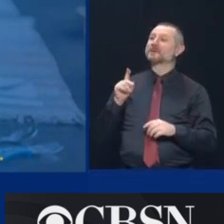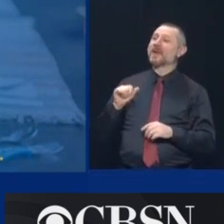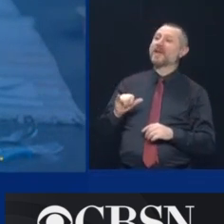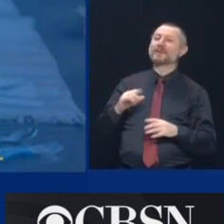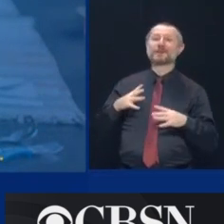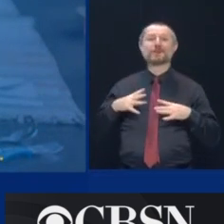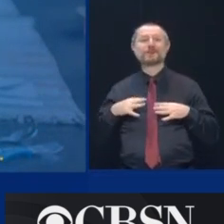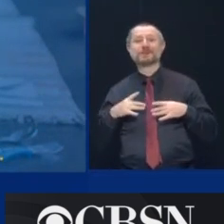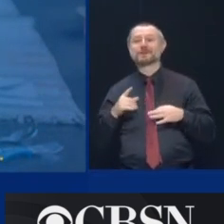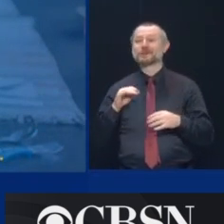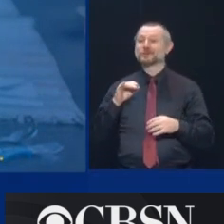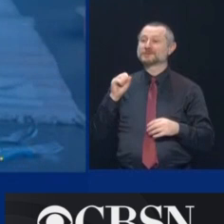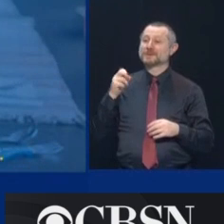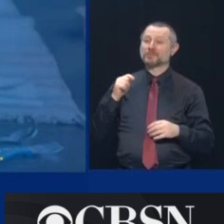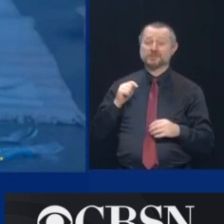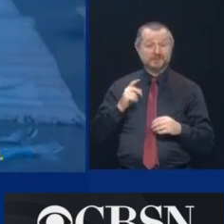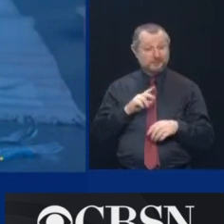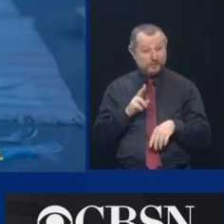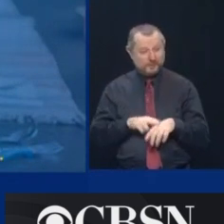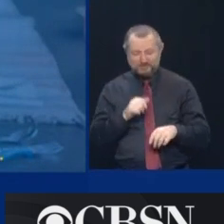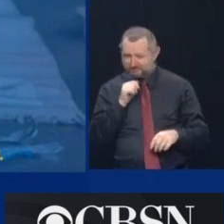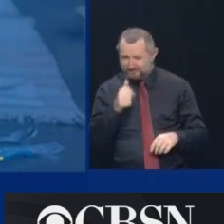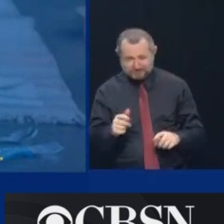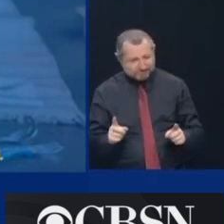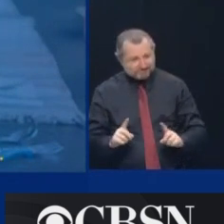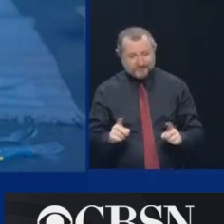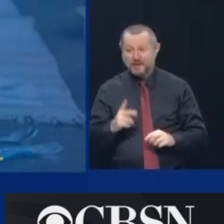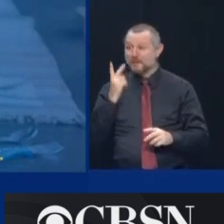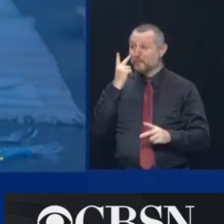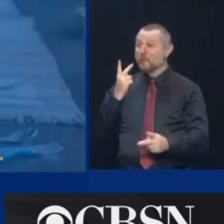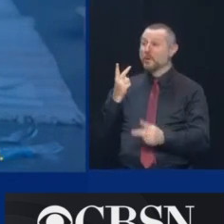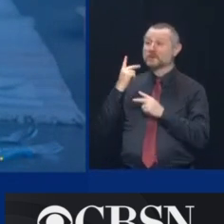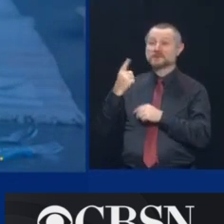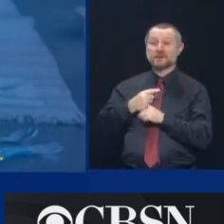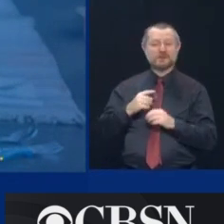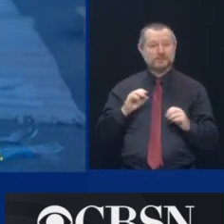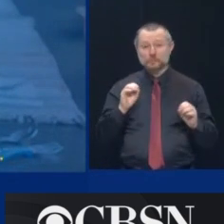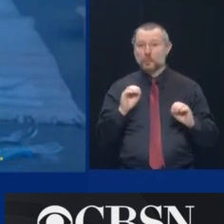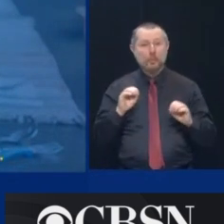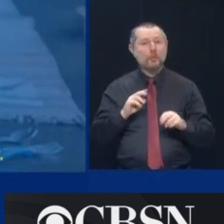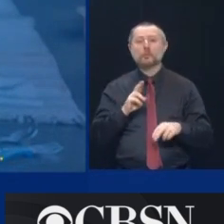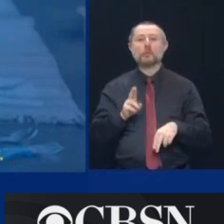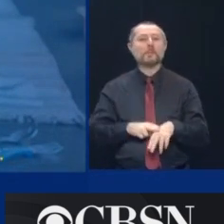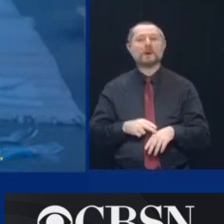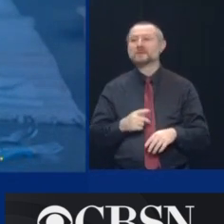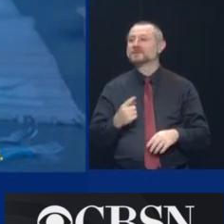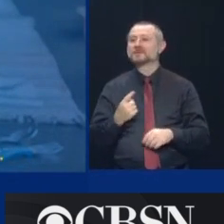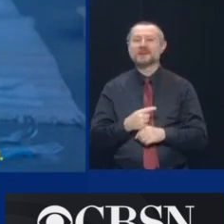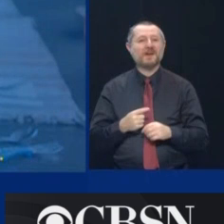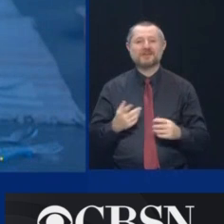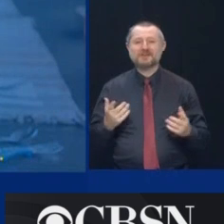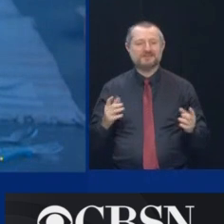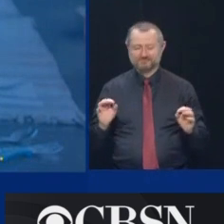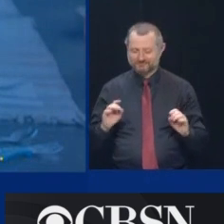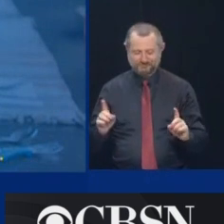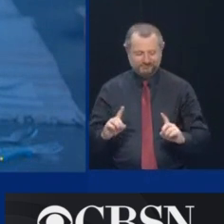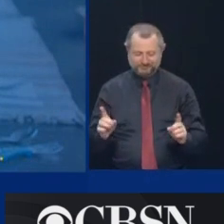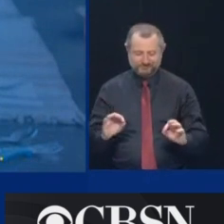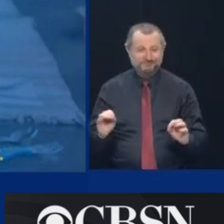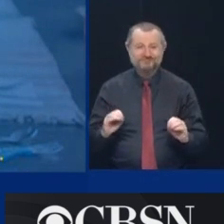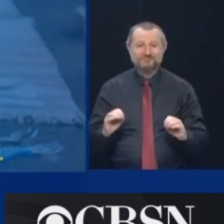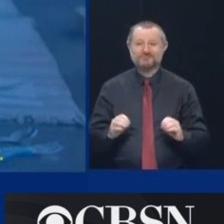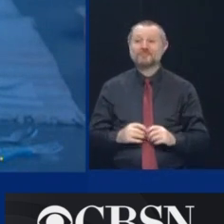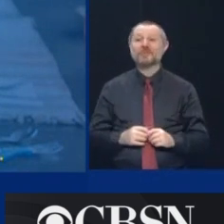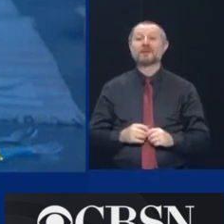was not a normal school year. Nothing is normal because it's not normal. You want me to